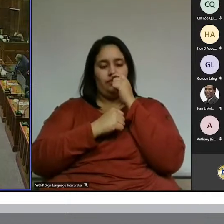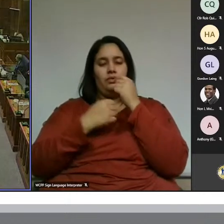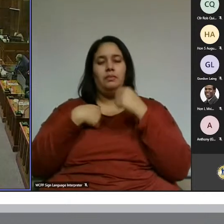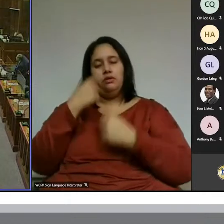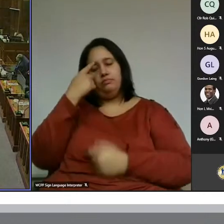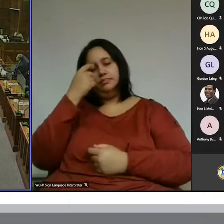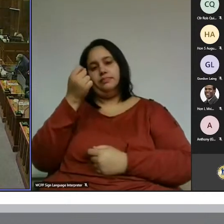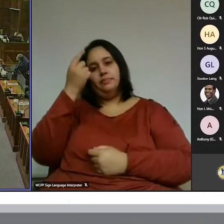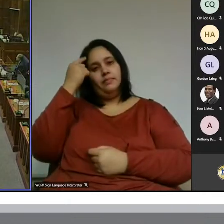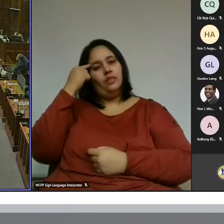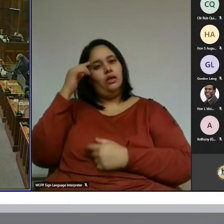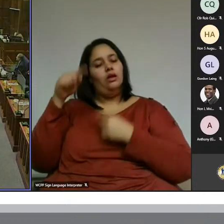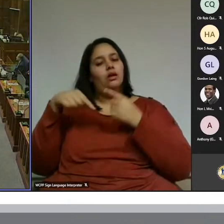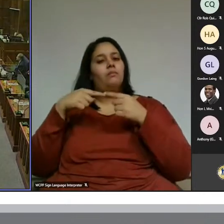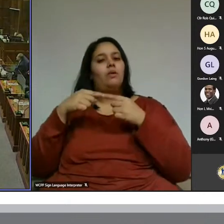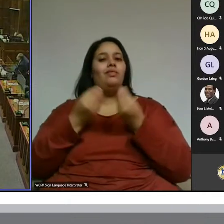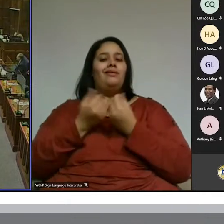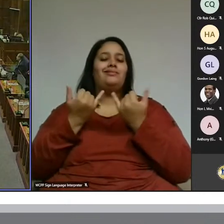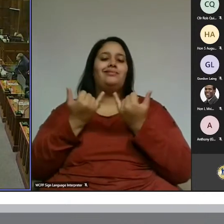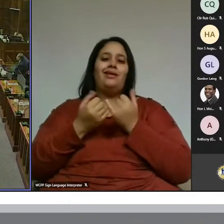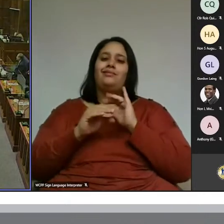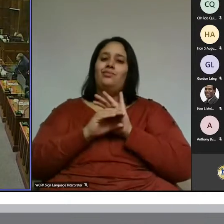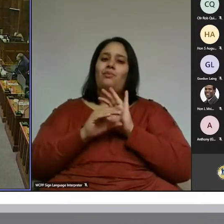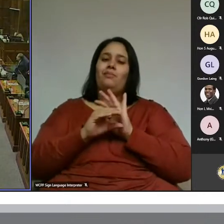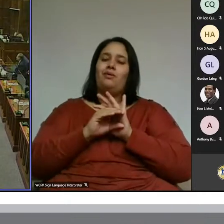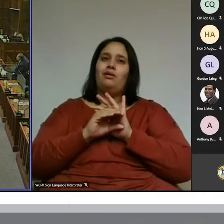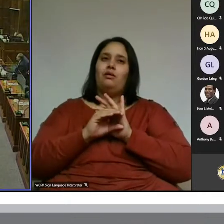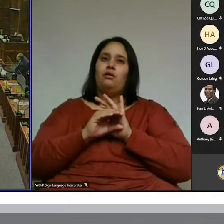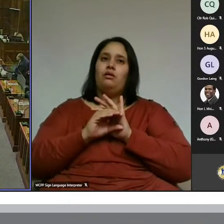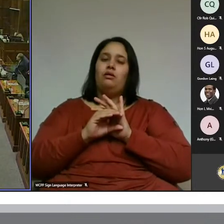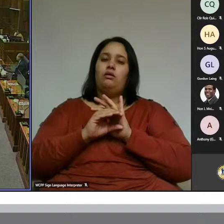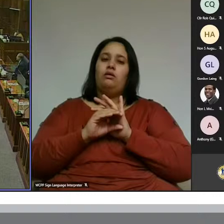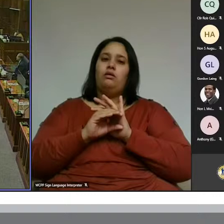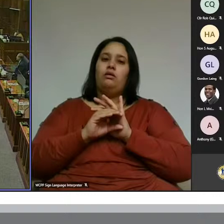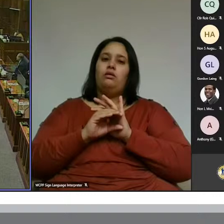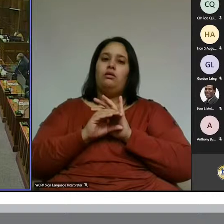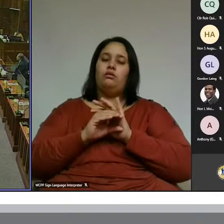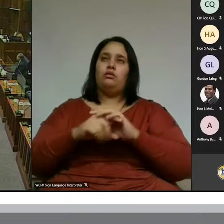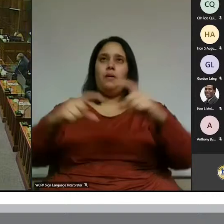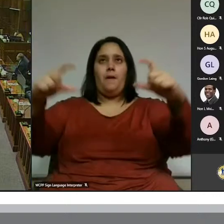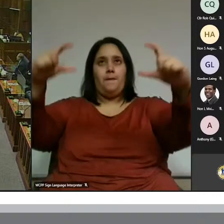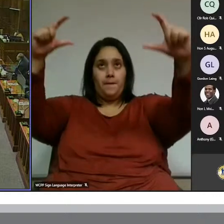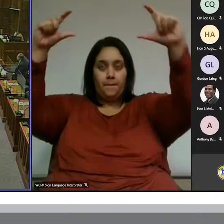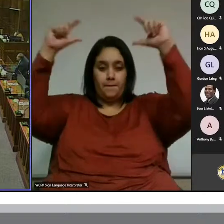think of things such as, for example, overhead signs